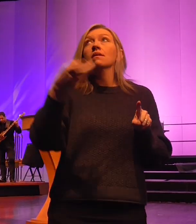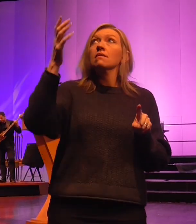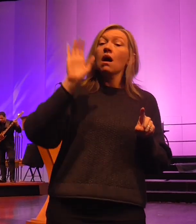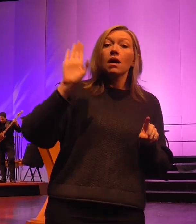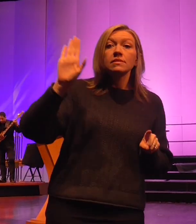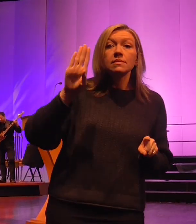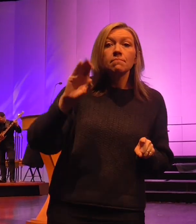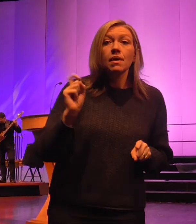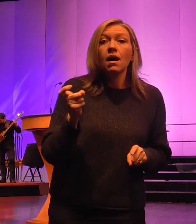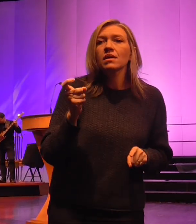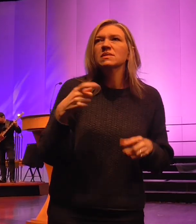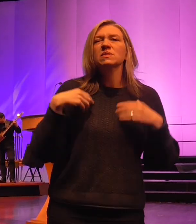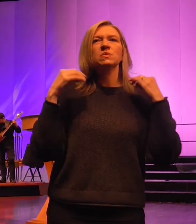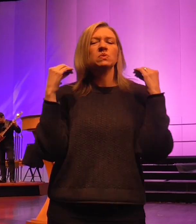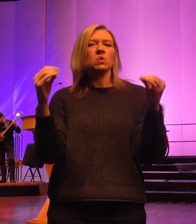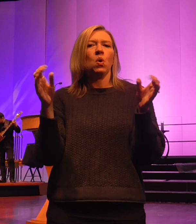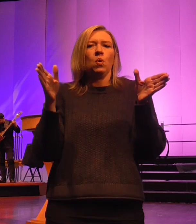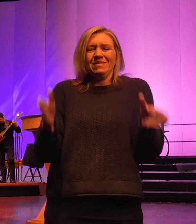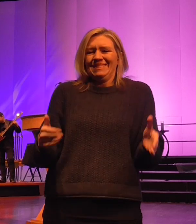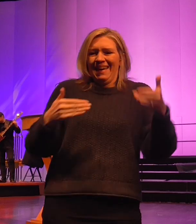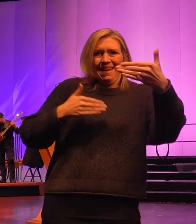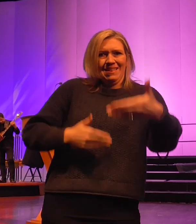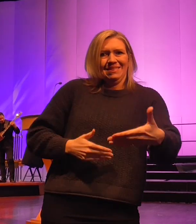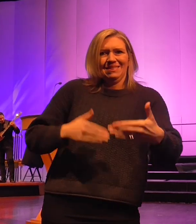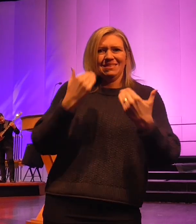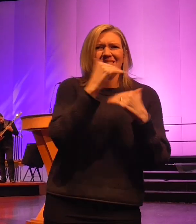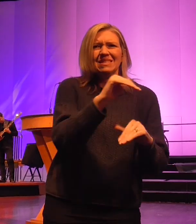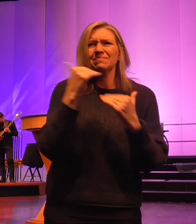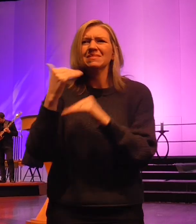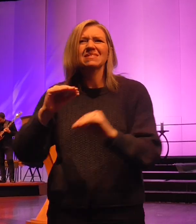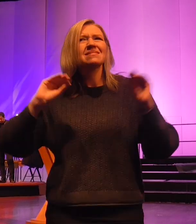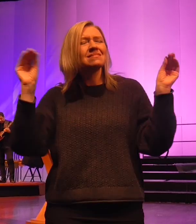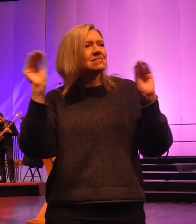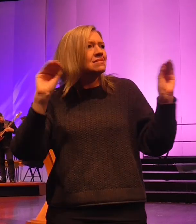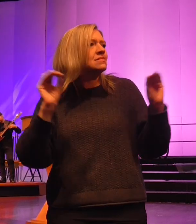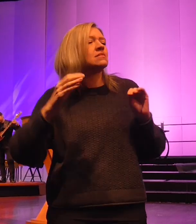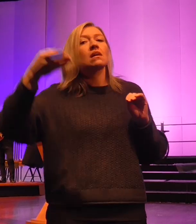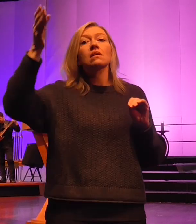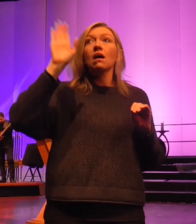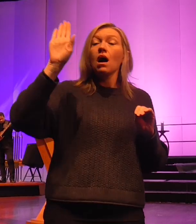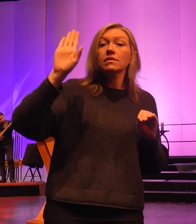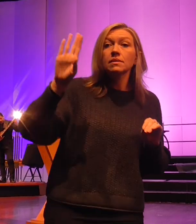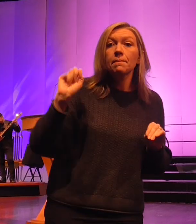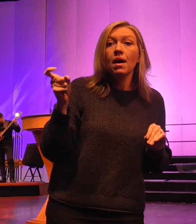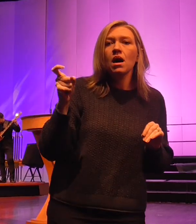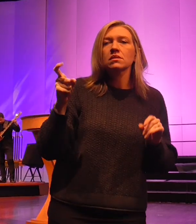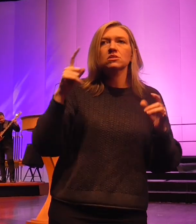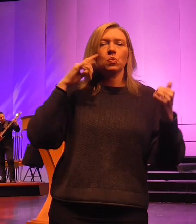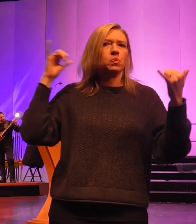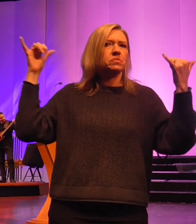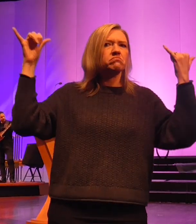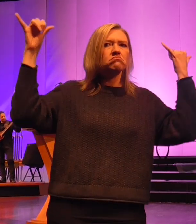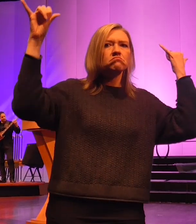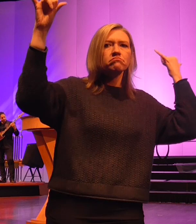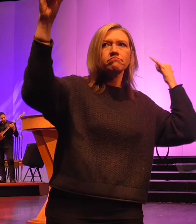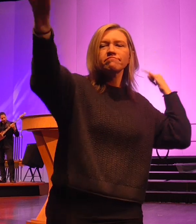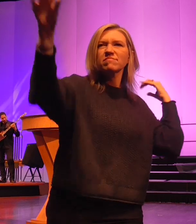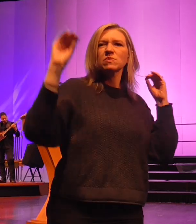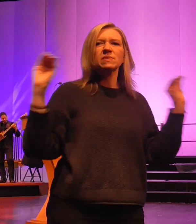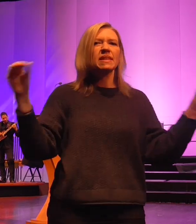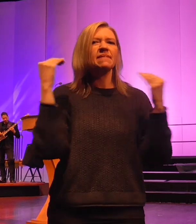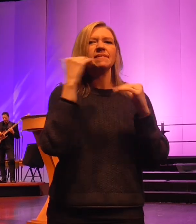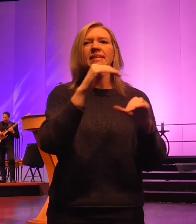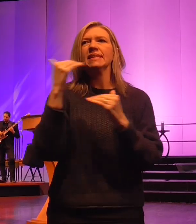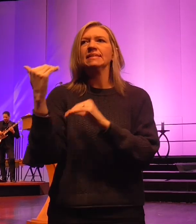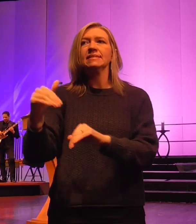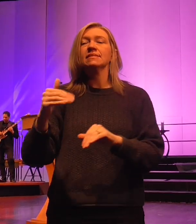box got no size. God's box is infinite. Got